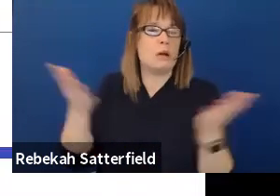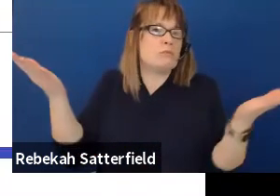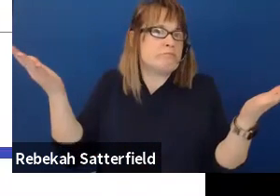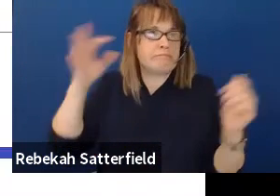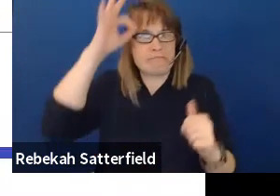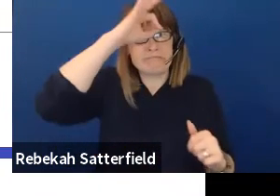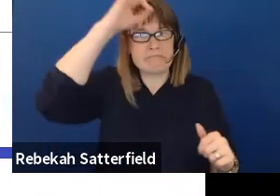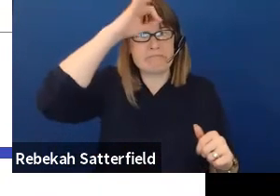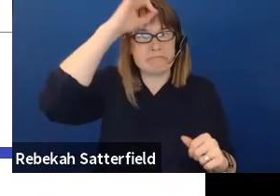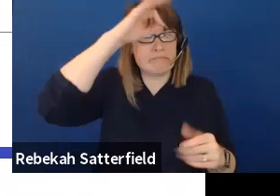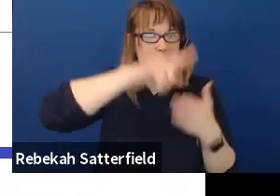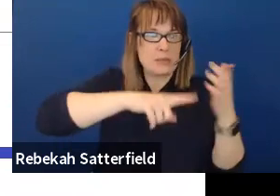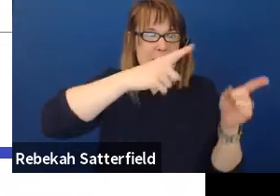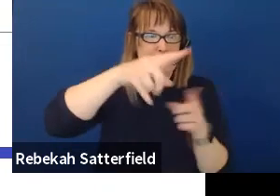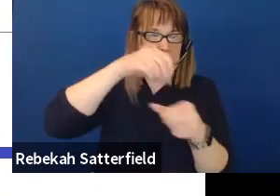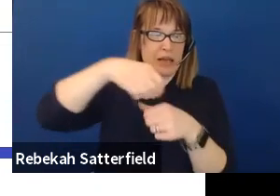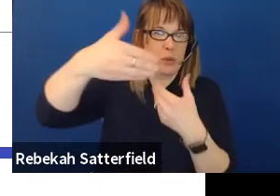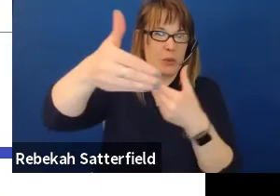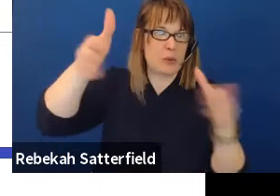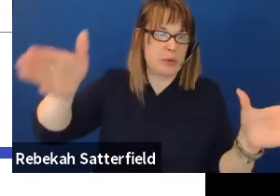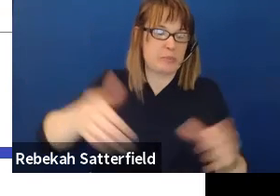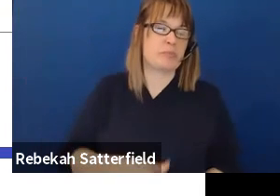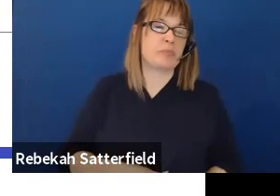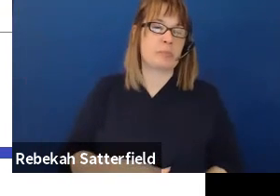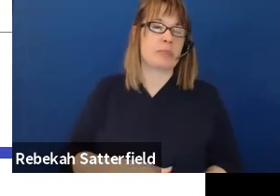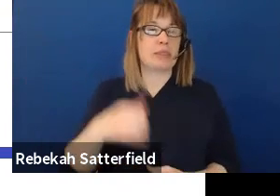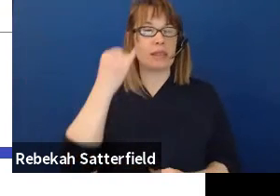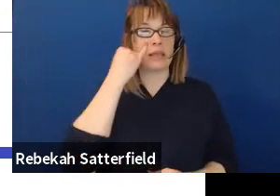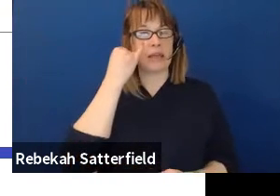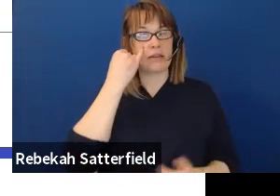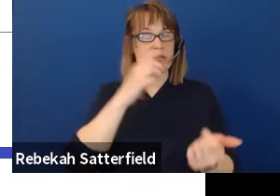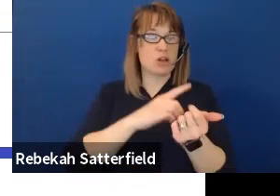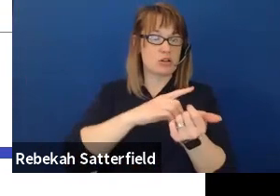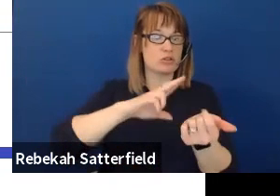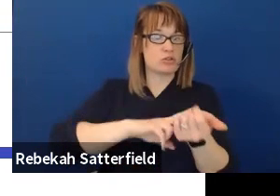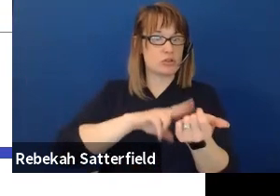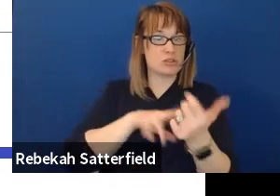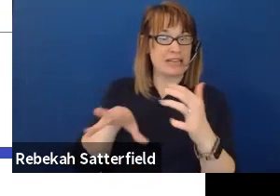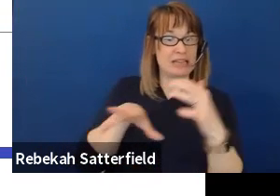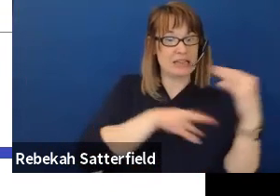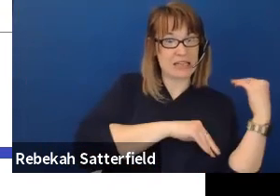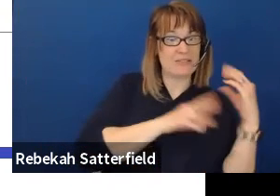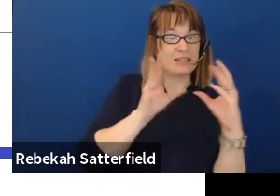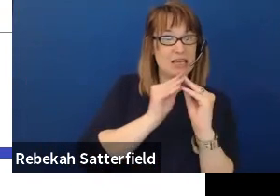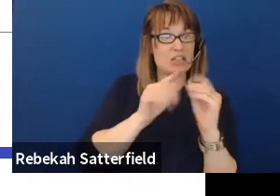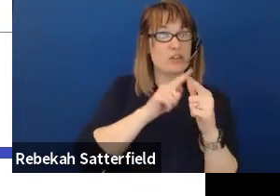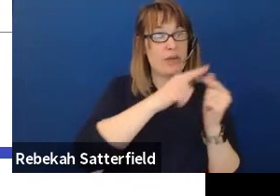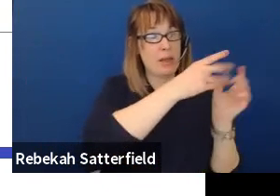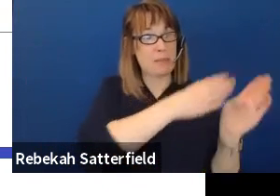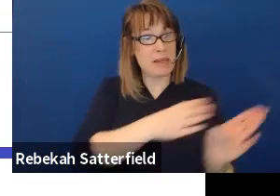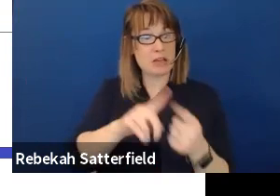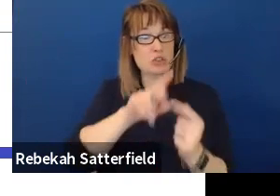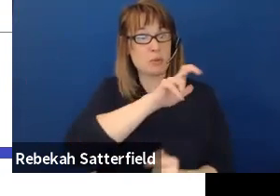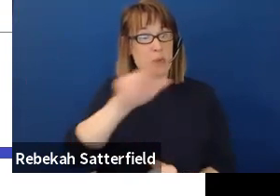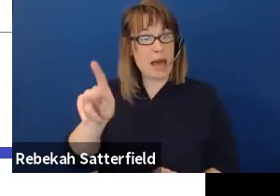don't know what is happening. If the provider leaves the session and they mean to return but doesn't tell